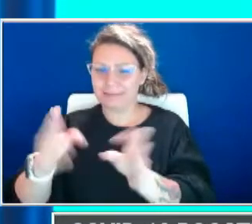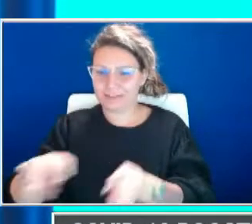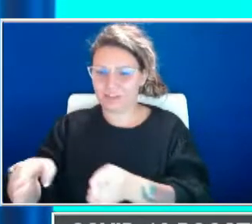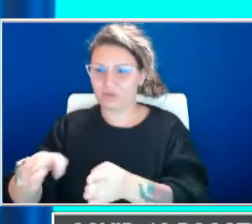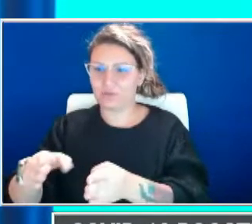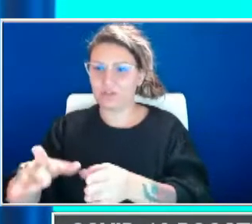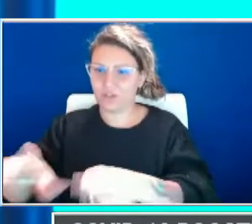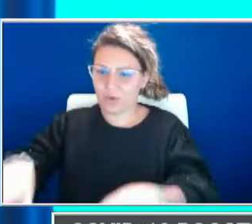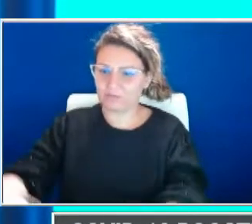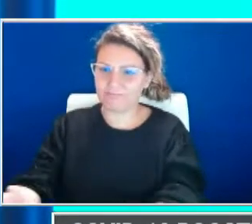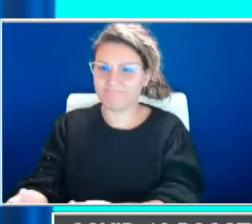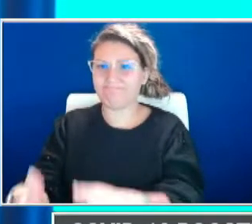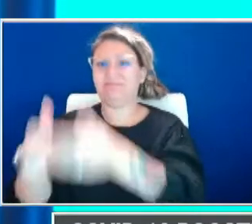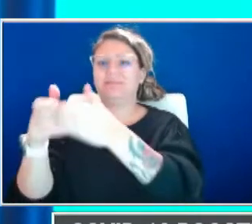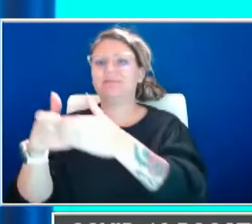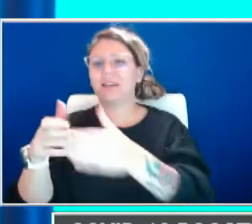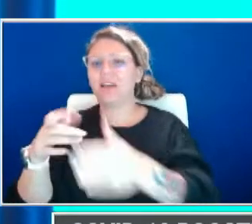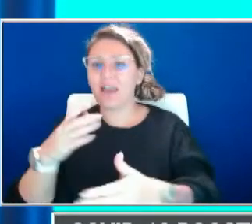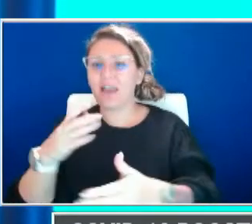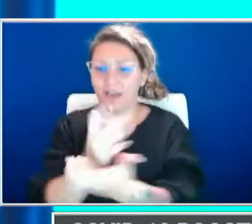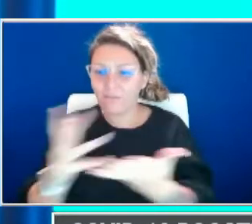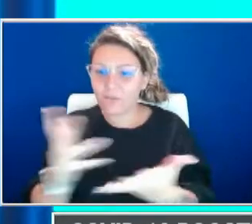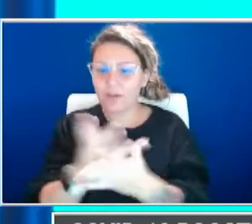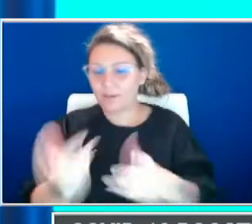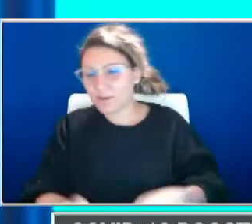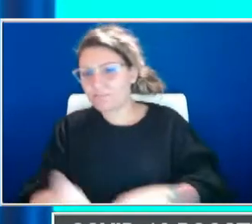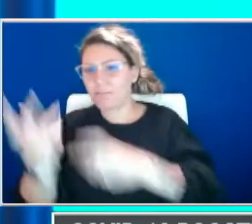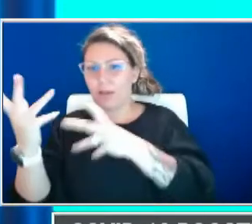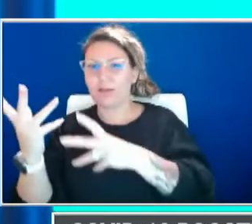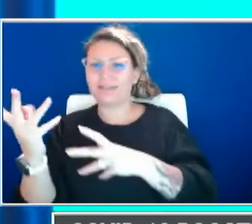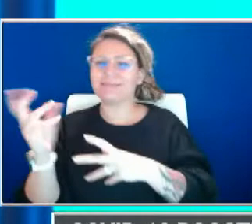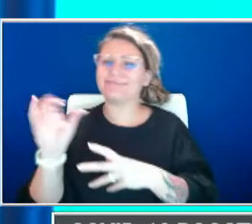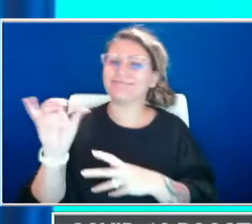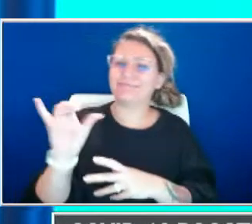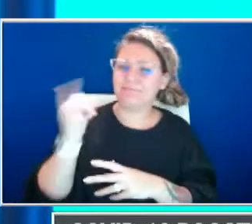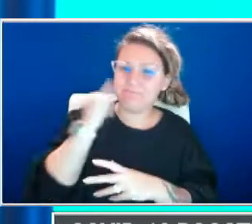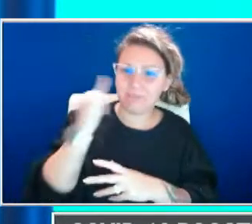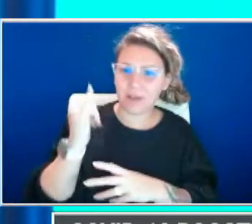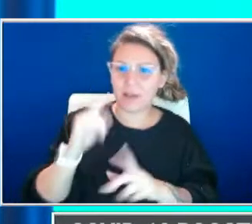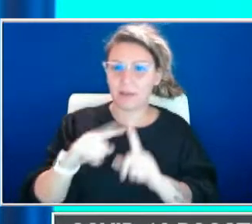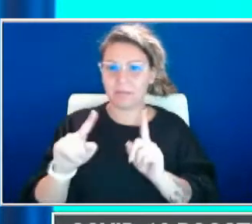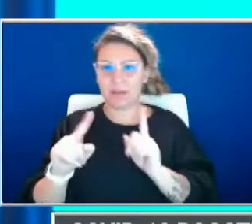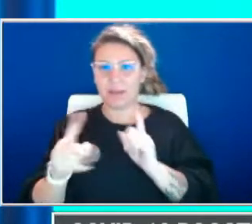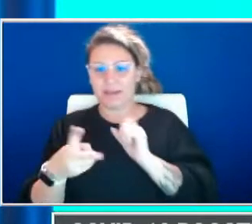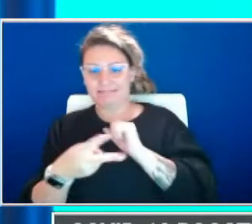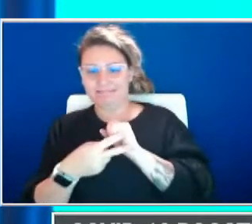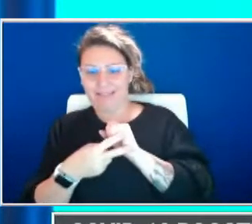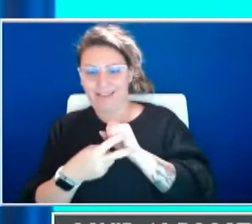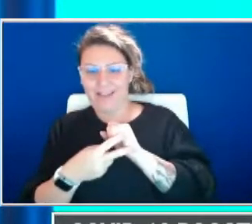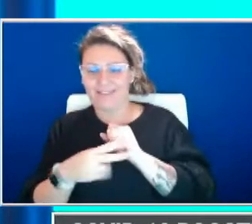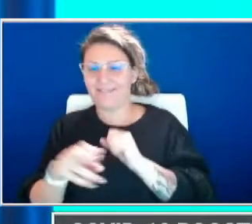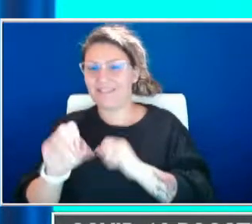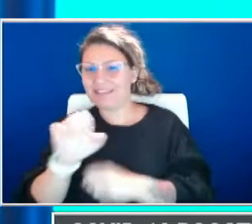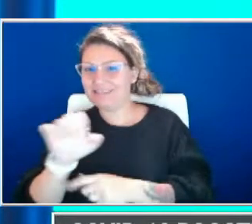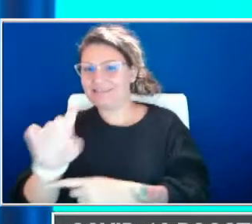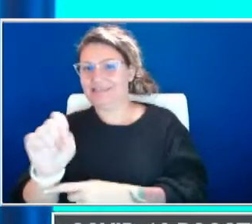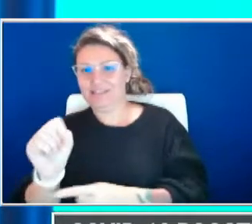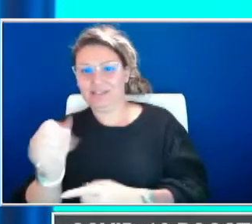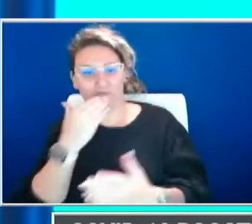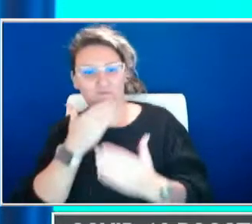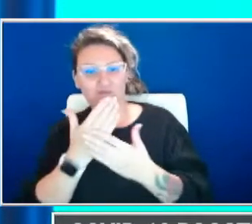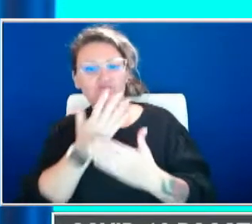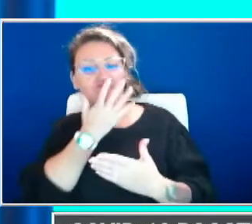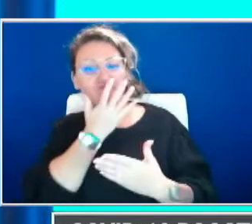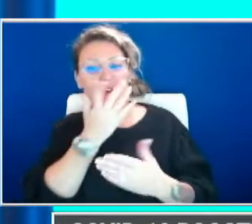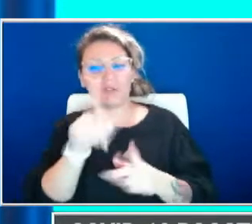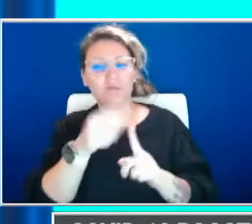the good grass, the weed, everything. But you want to save some seeds of the good grass so that later on, once everything's gone, then you can